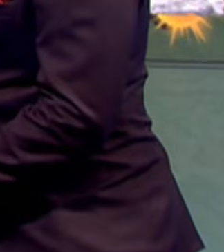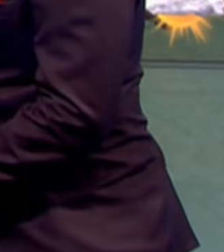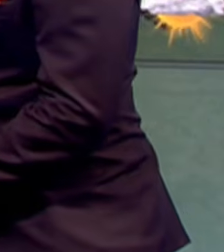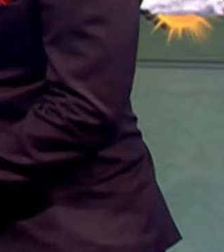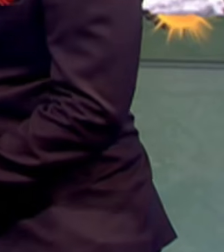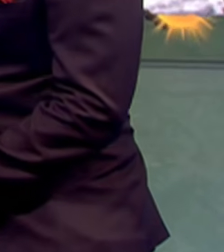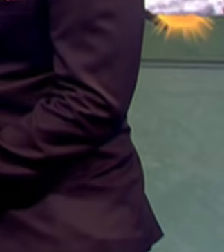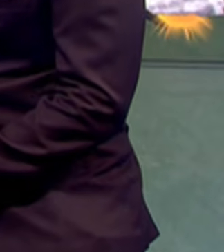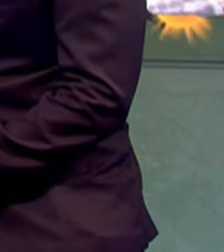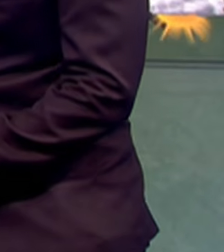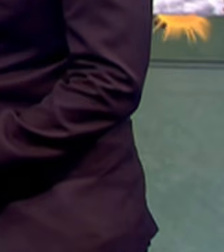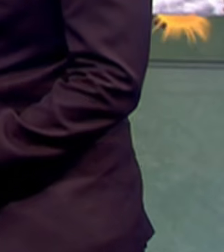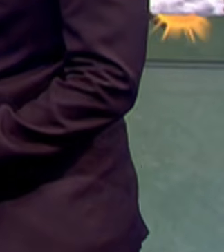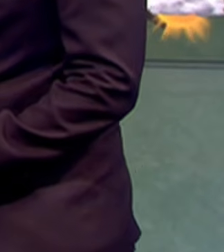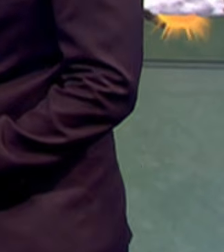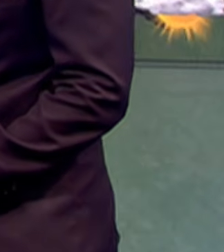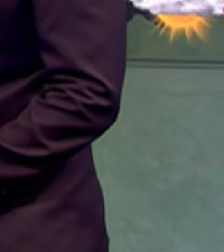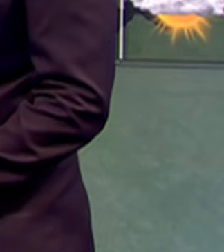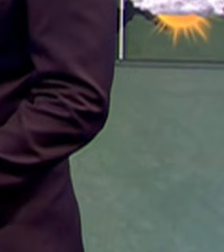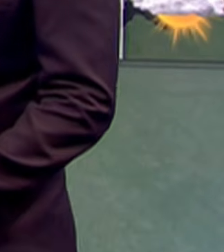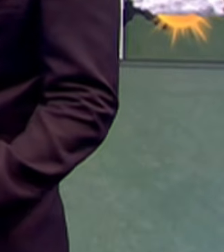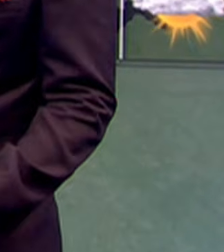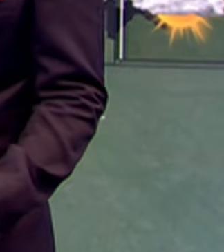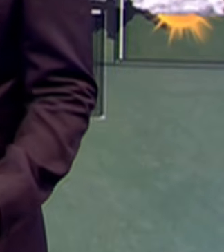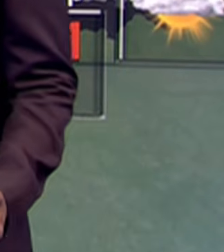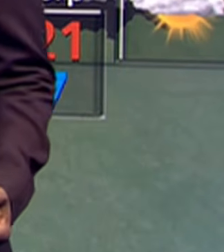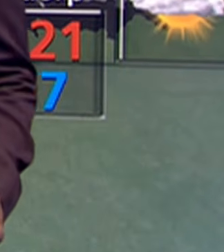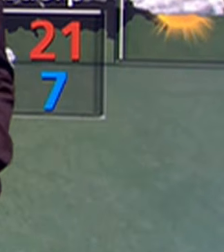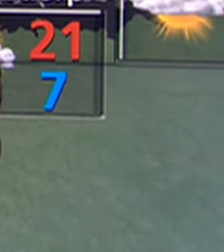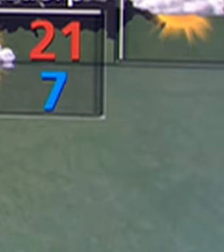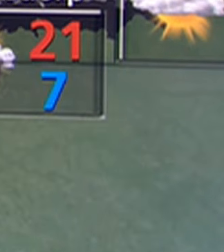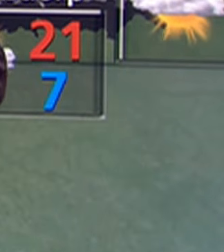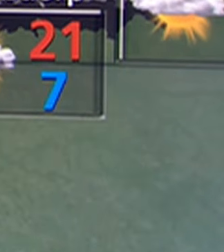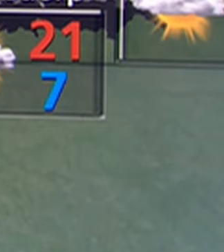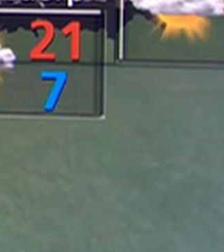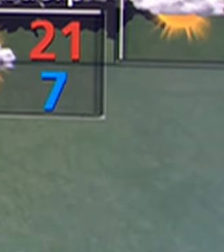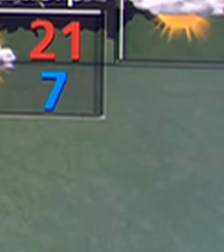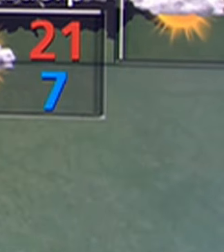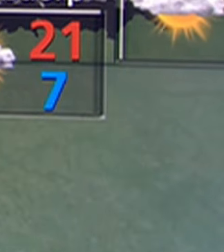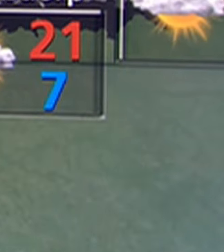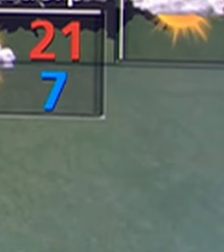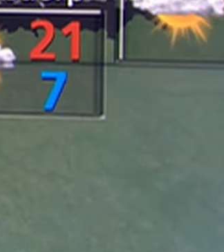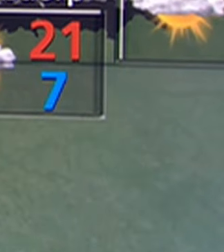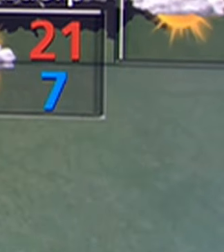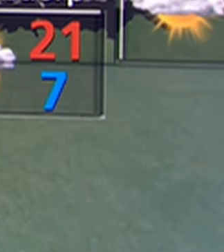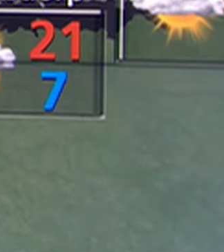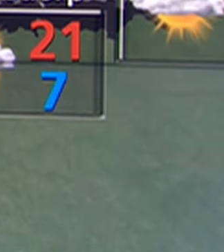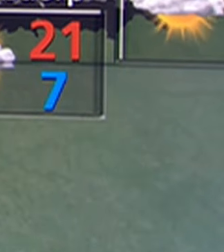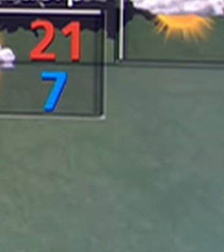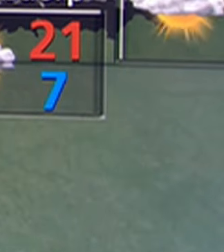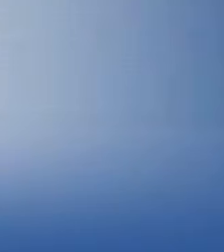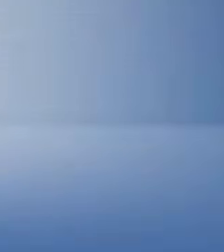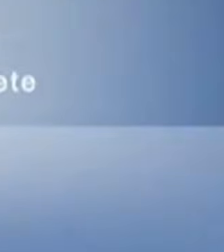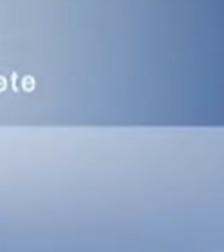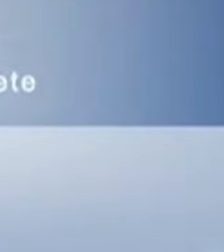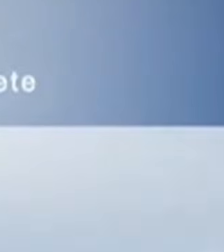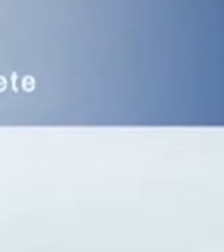tla ho pholle fela sa ka mafikeng ho tla fitla hona ka sa re ke khrati di fitla fela ho mashome a mabedi ba bui tsa pele kalo ha be etso khotso